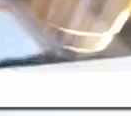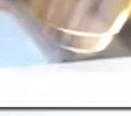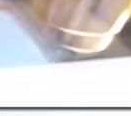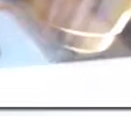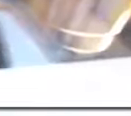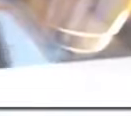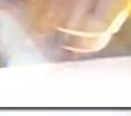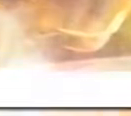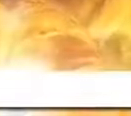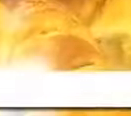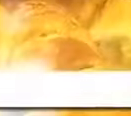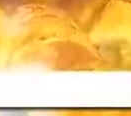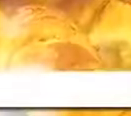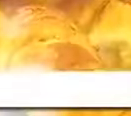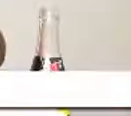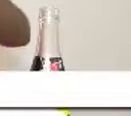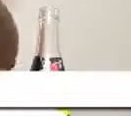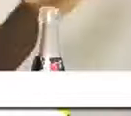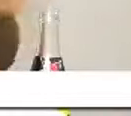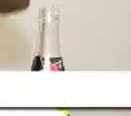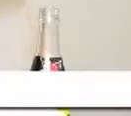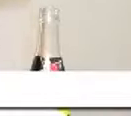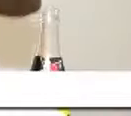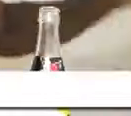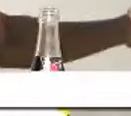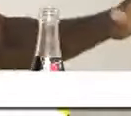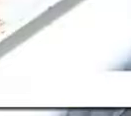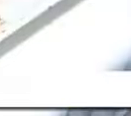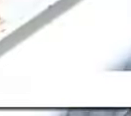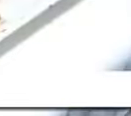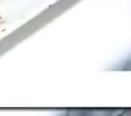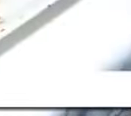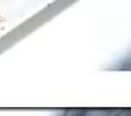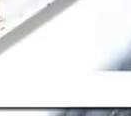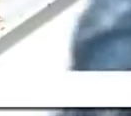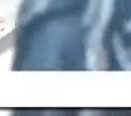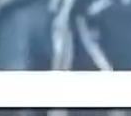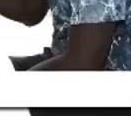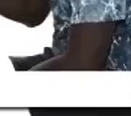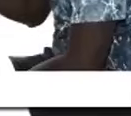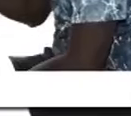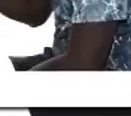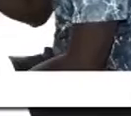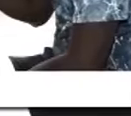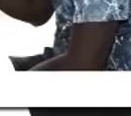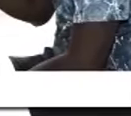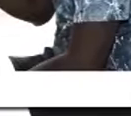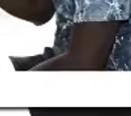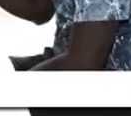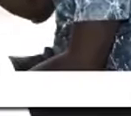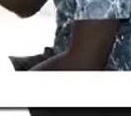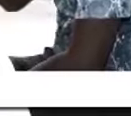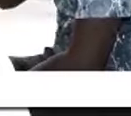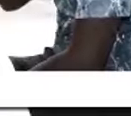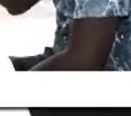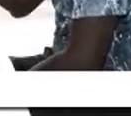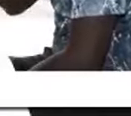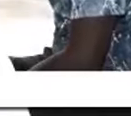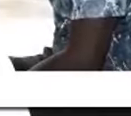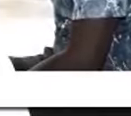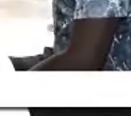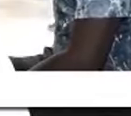kono domoro betama nil lom international o tewda number 1 amanke ba domo la jandam man e sa domo jang is ataria ah wo mu